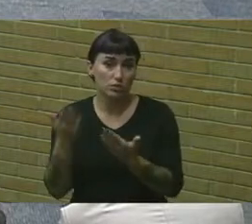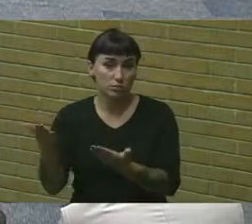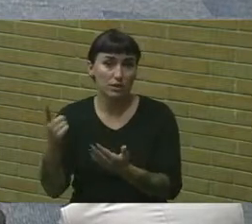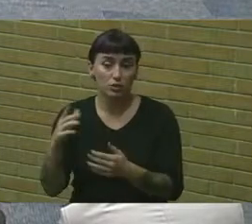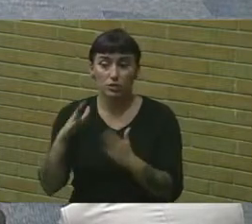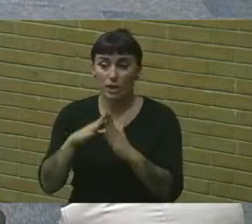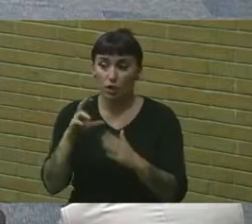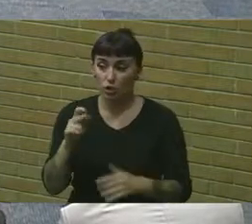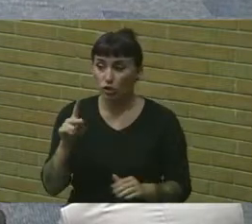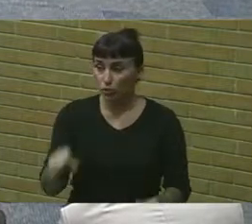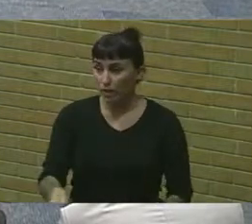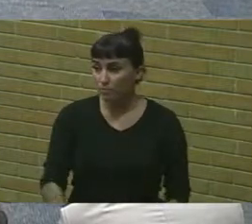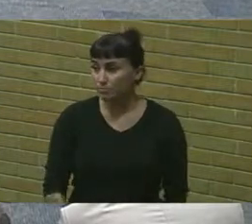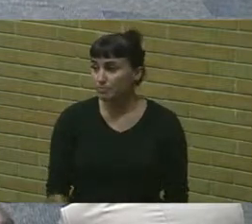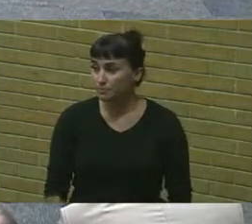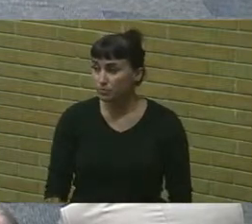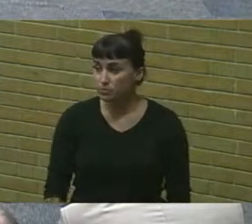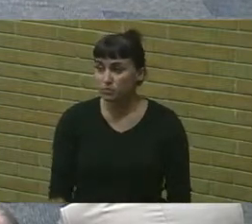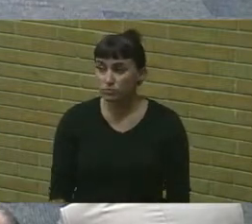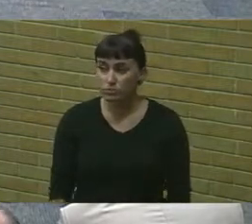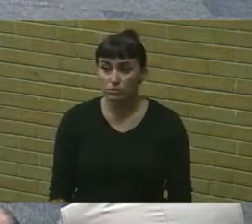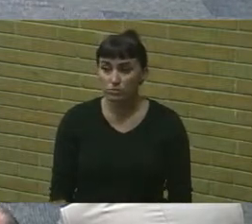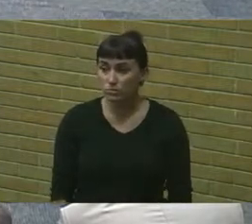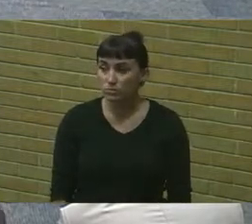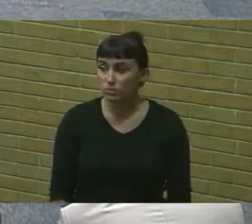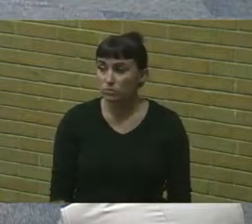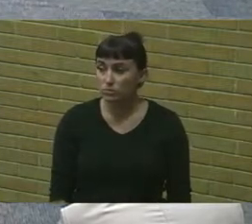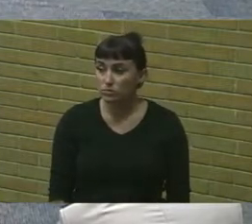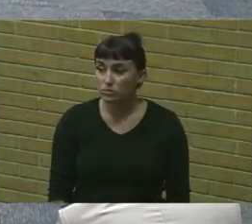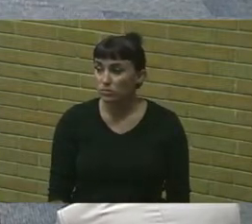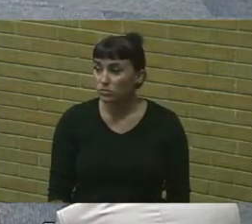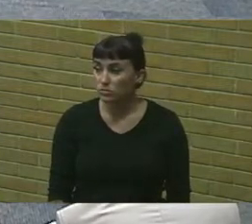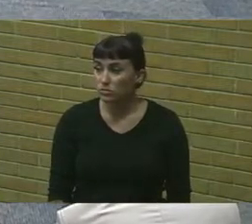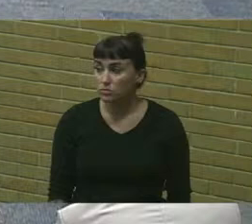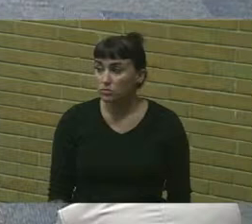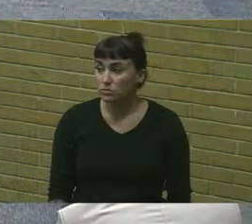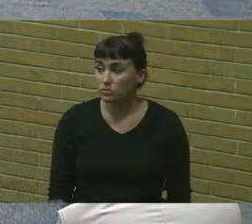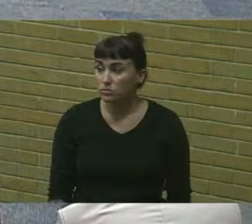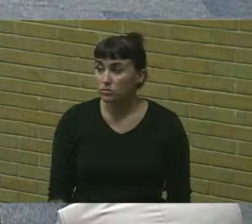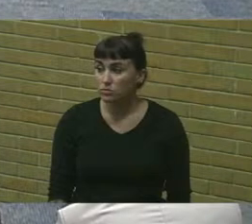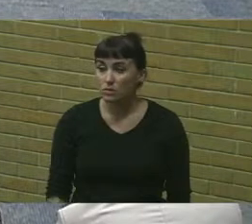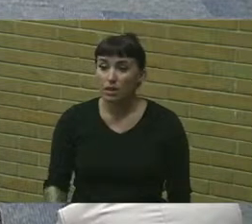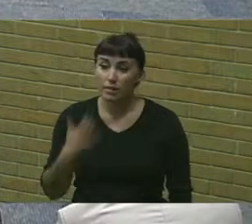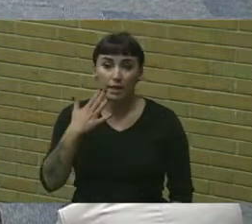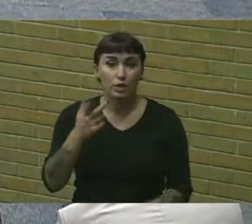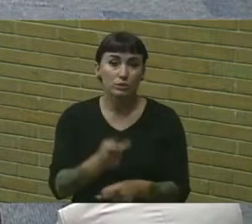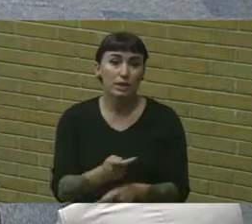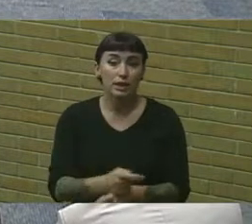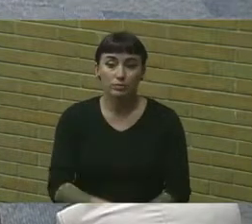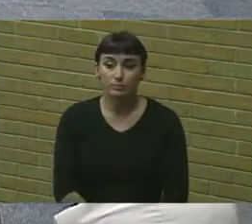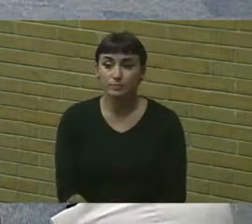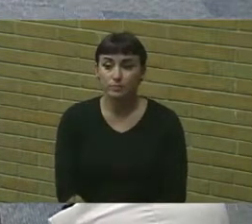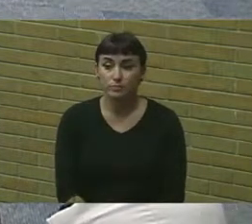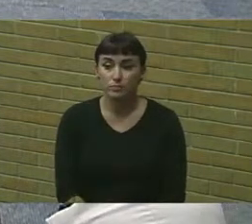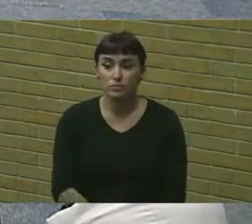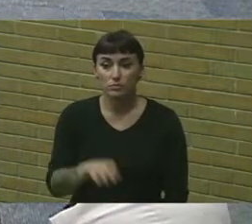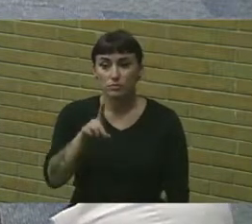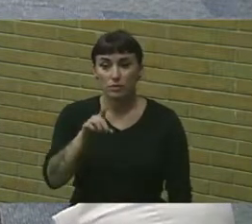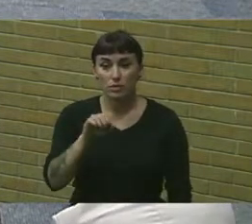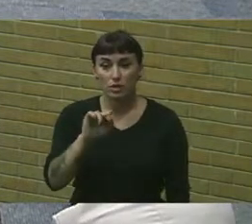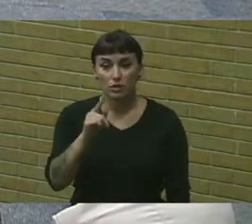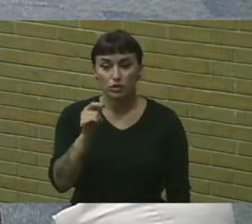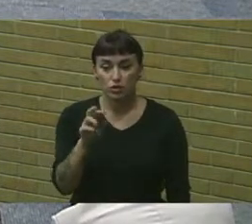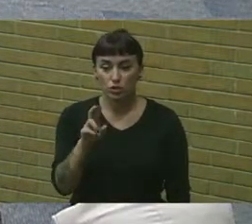clerk, you're free to do so. Thank you. Take care. Mr. Dollinger.